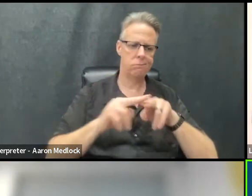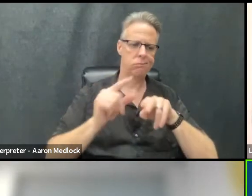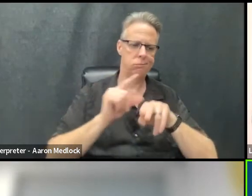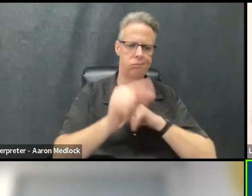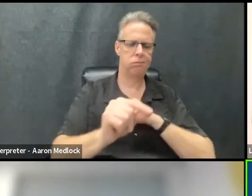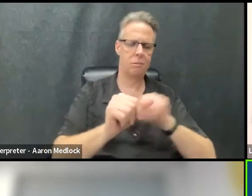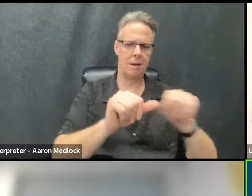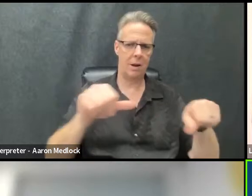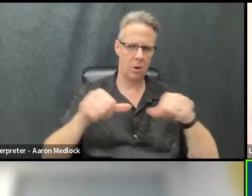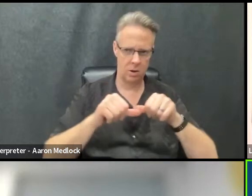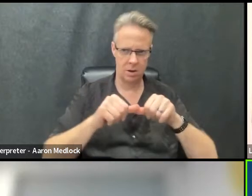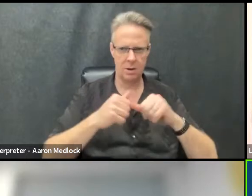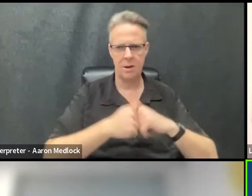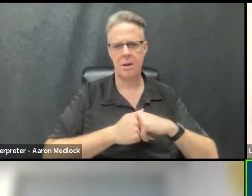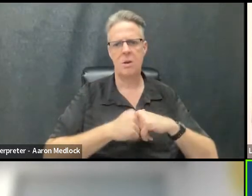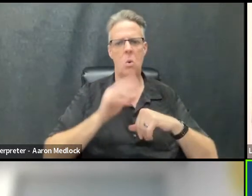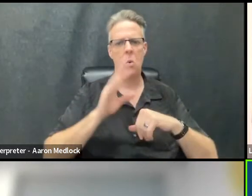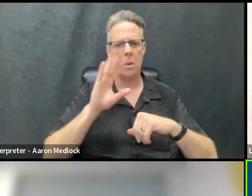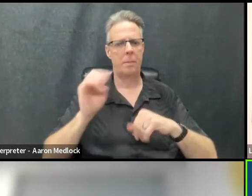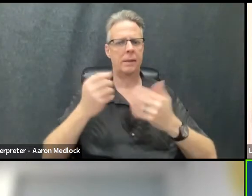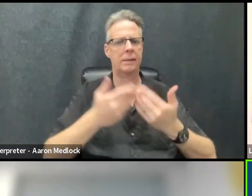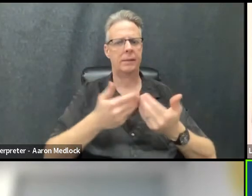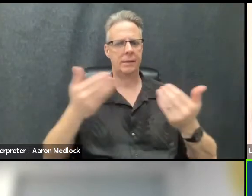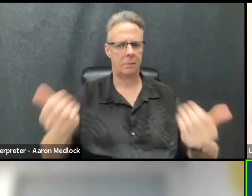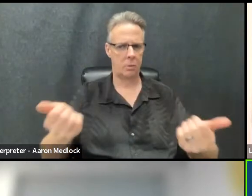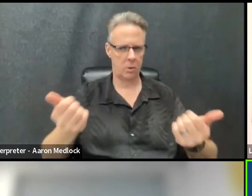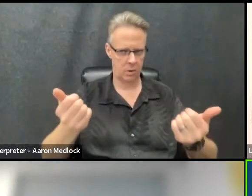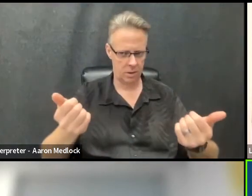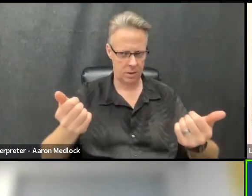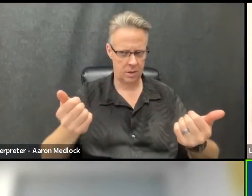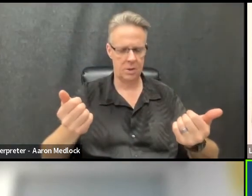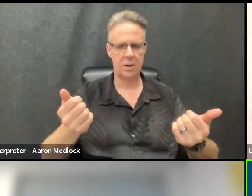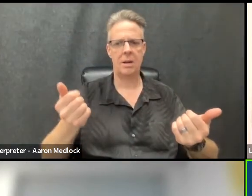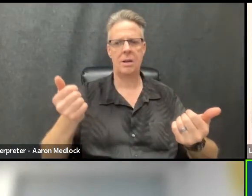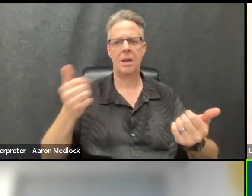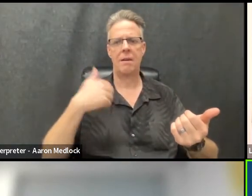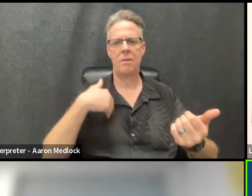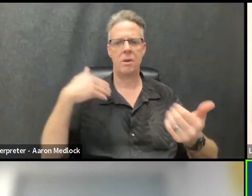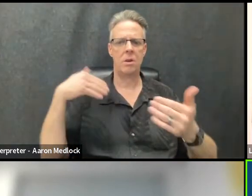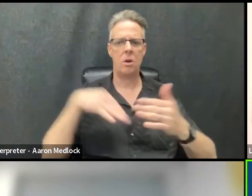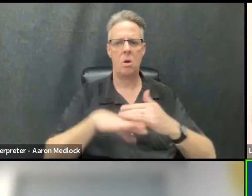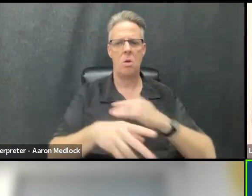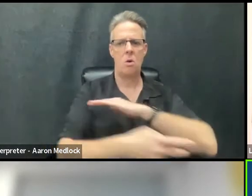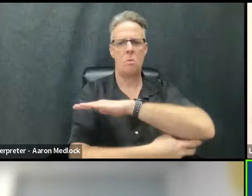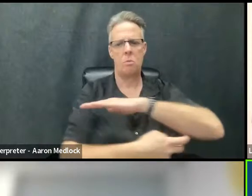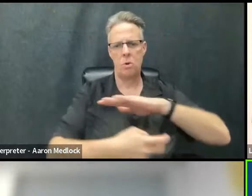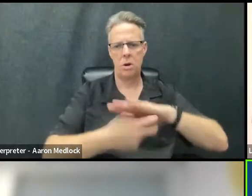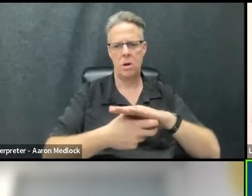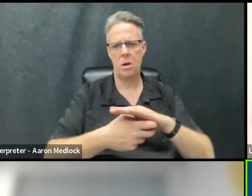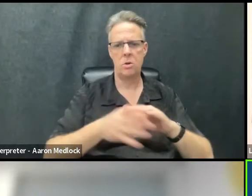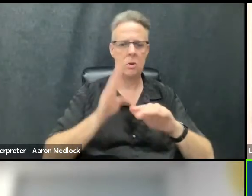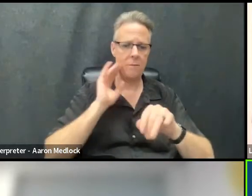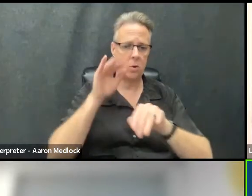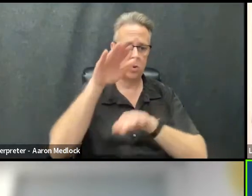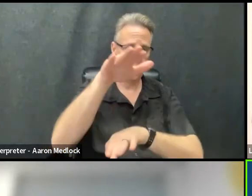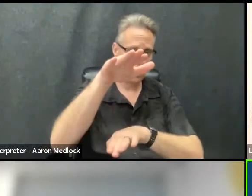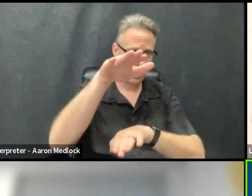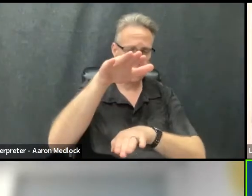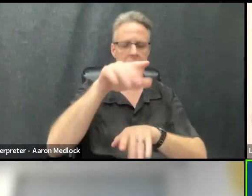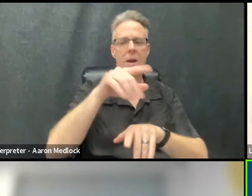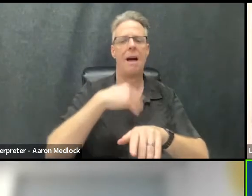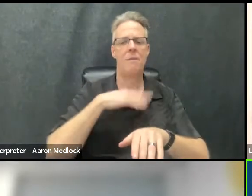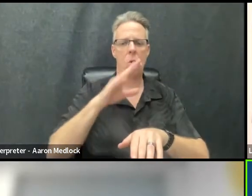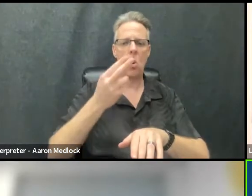of are grade separated or kind of separate, and then they come into their own level on the bridge, on the two bridge or on the stack. They're on